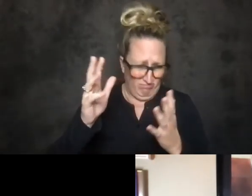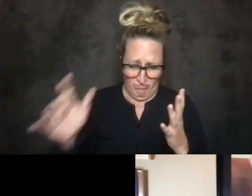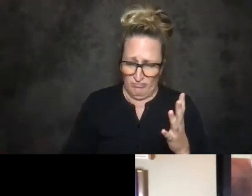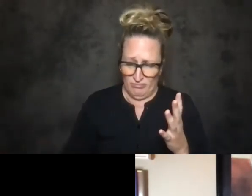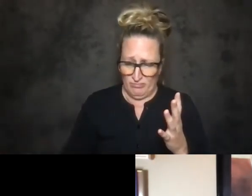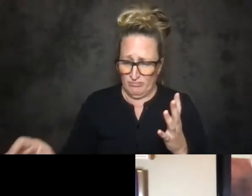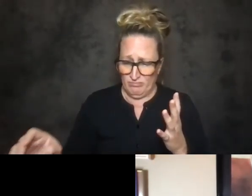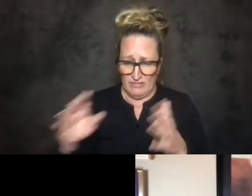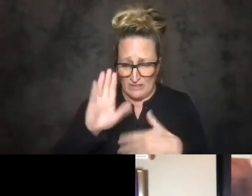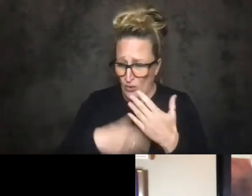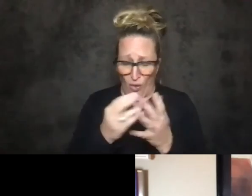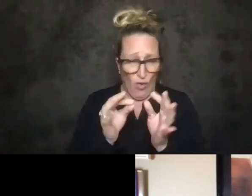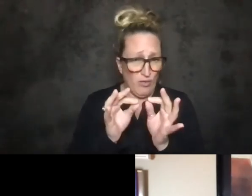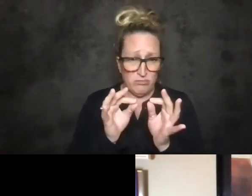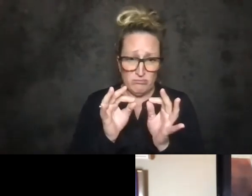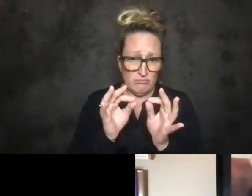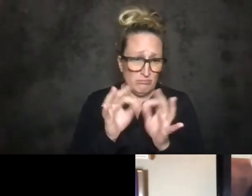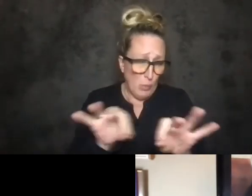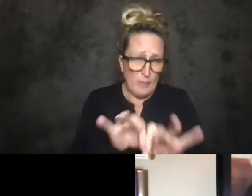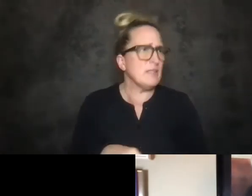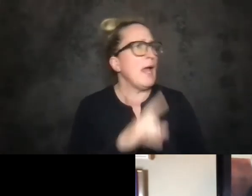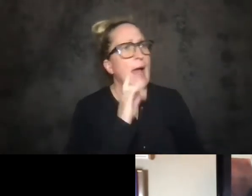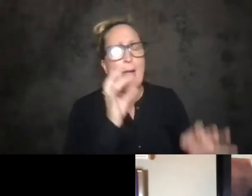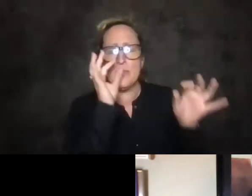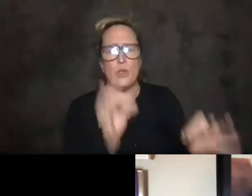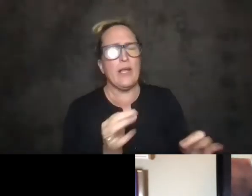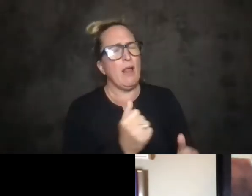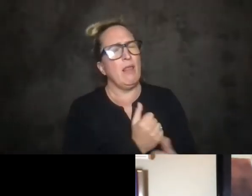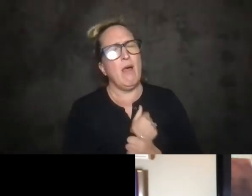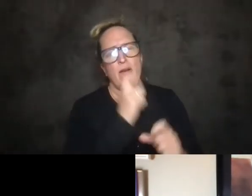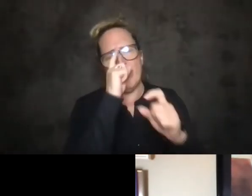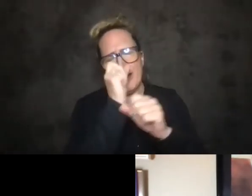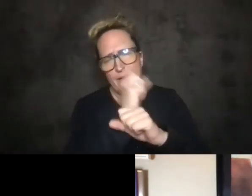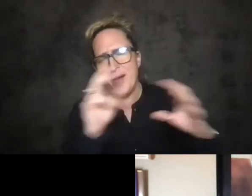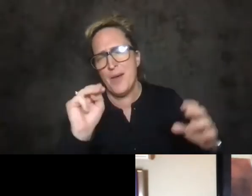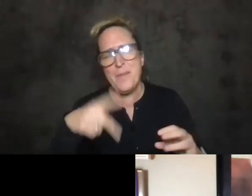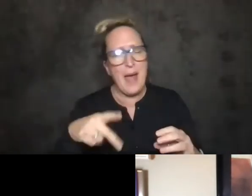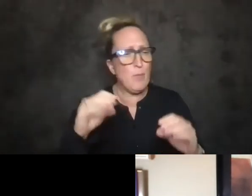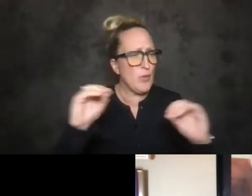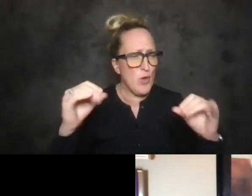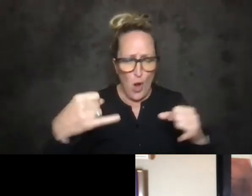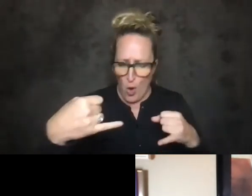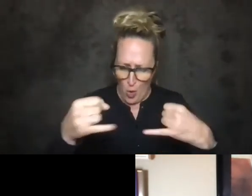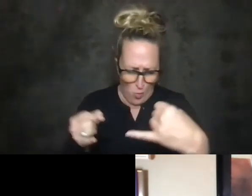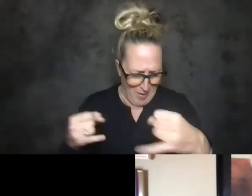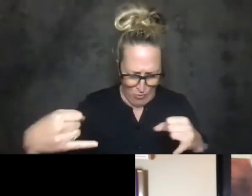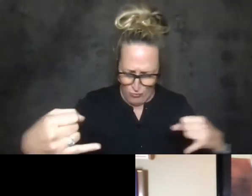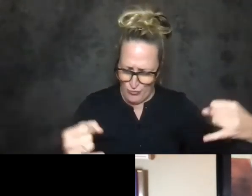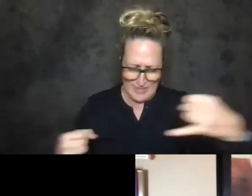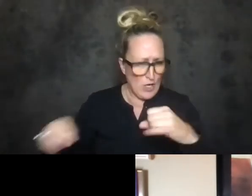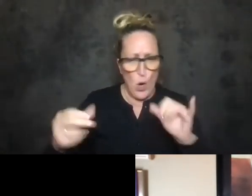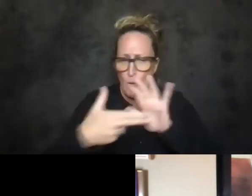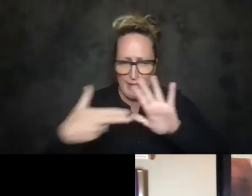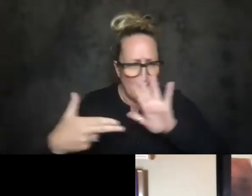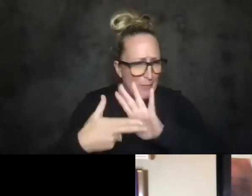it all matters. Absolutely. I love that image of the map with no geographic boundaries and no labels